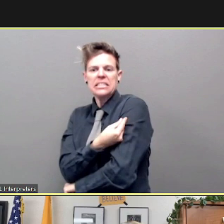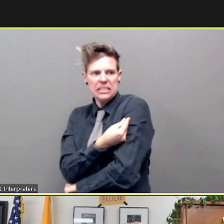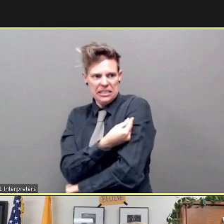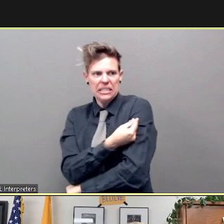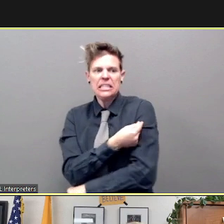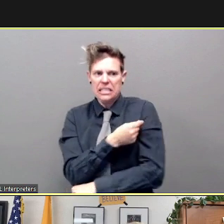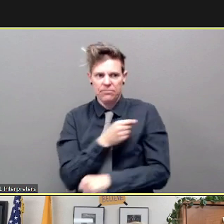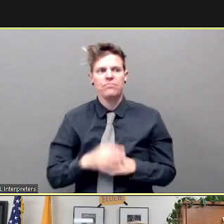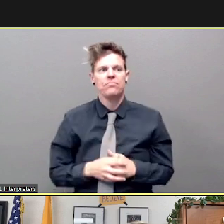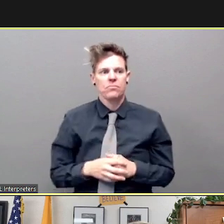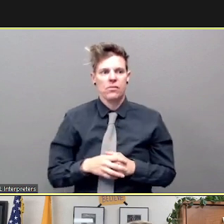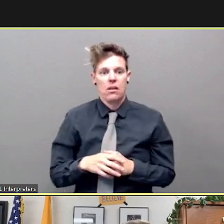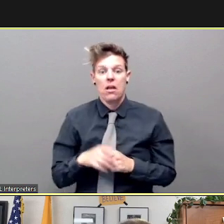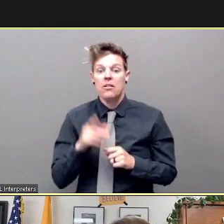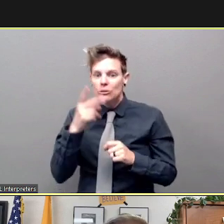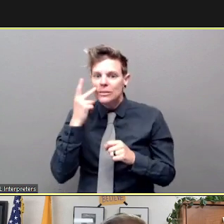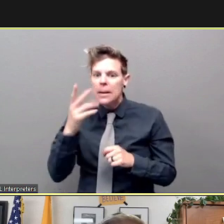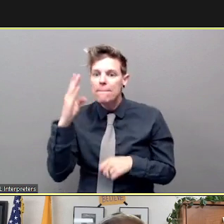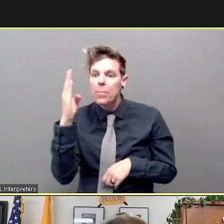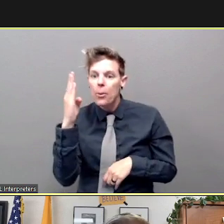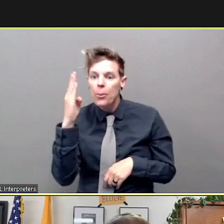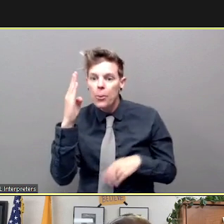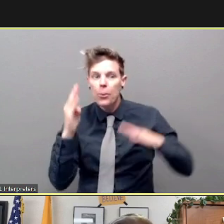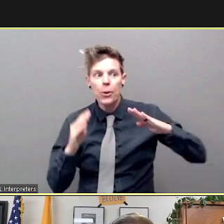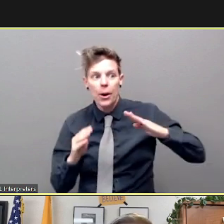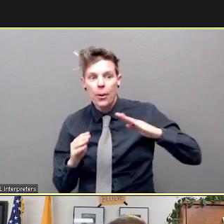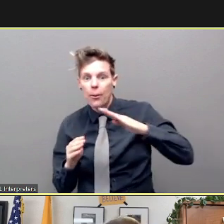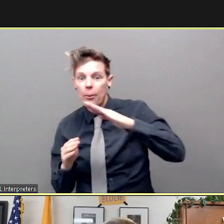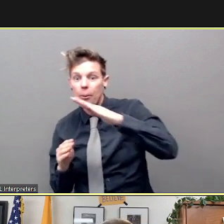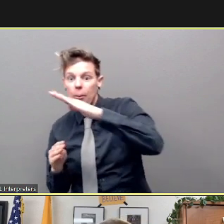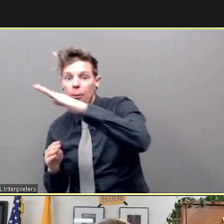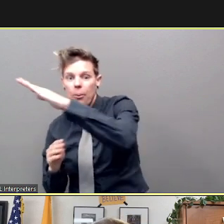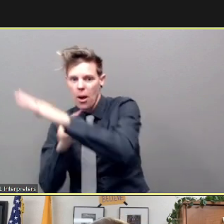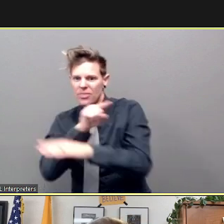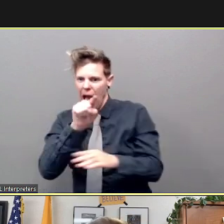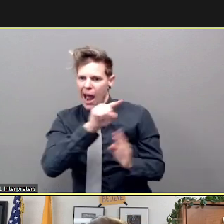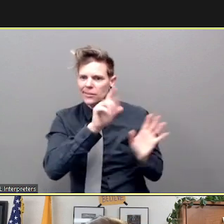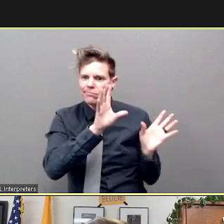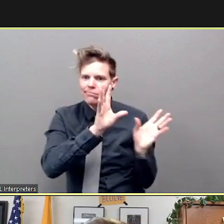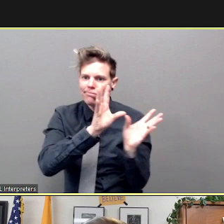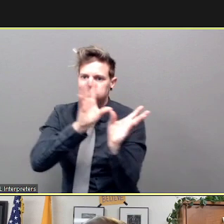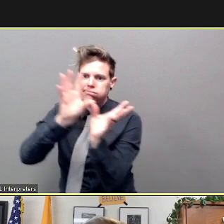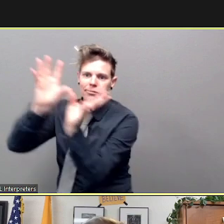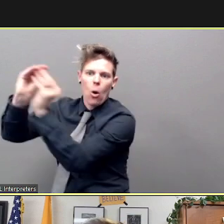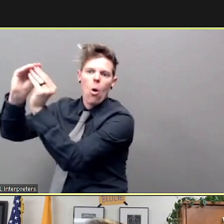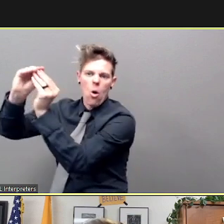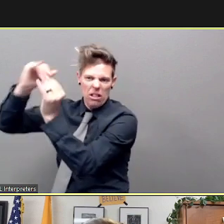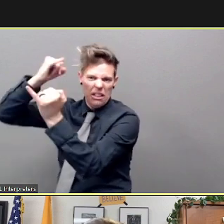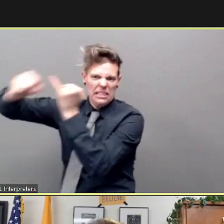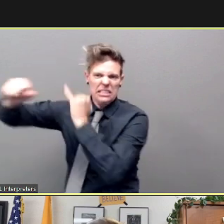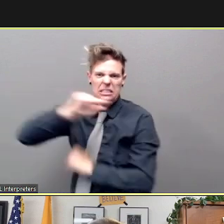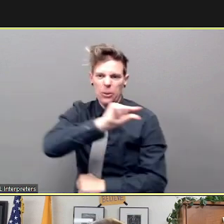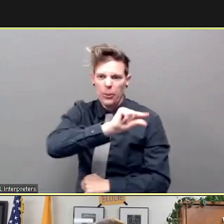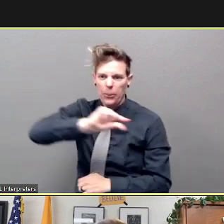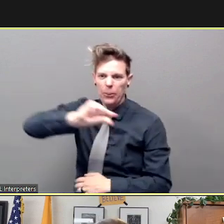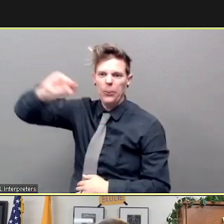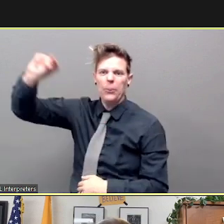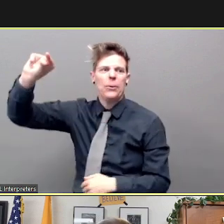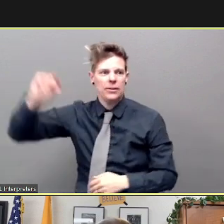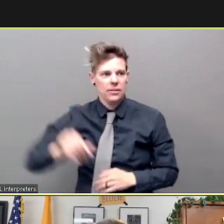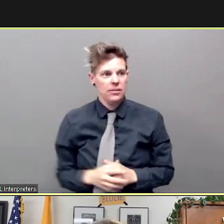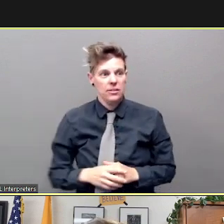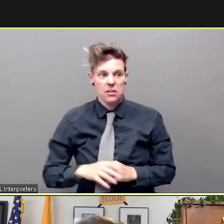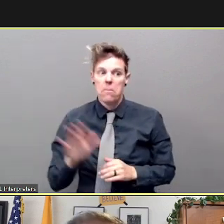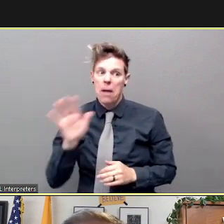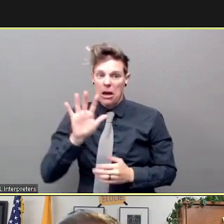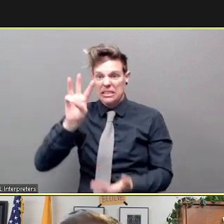green bars refer to the axis on the left, and we've had days with people, over 6,000 people getting the vaccine in a day,